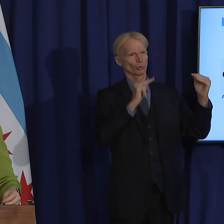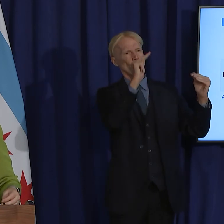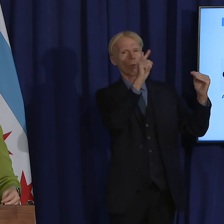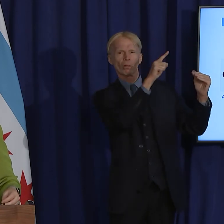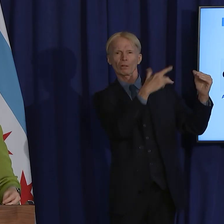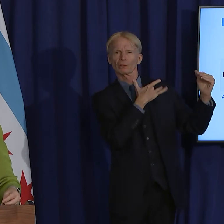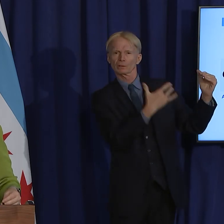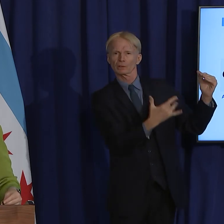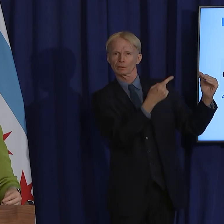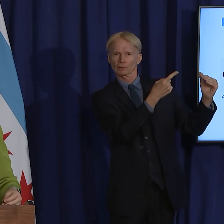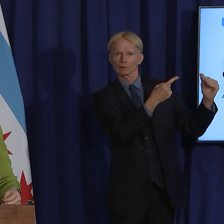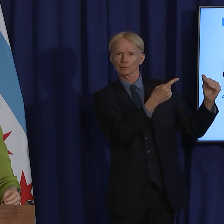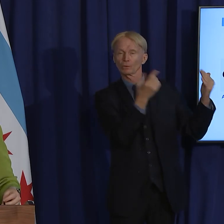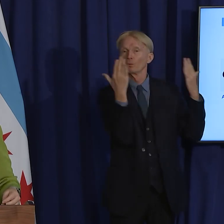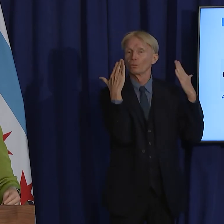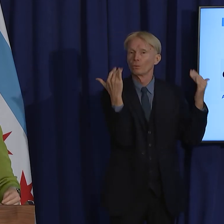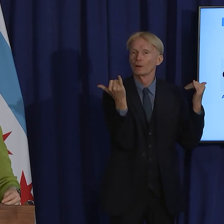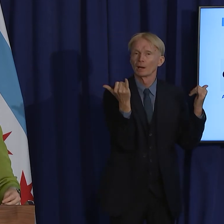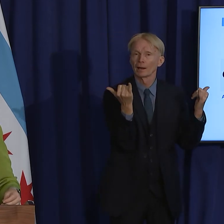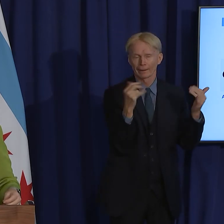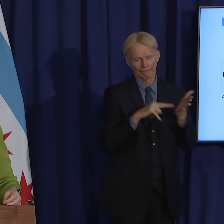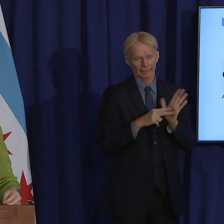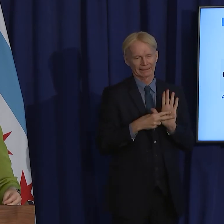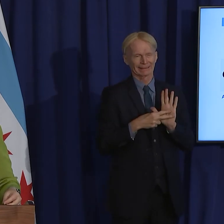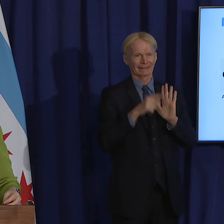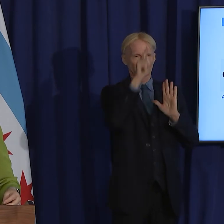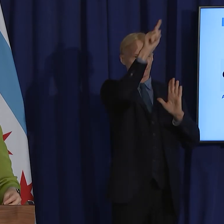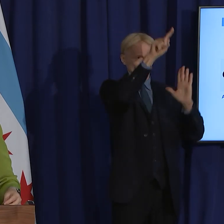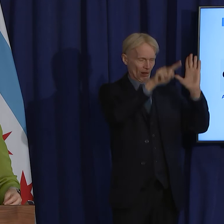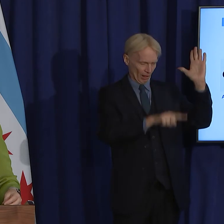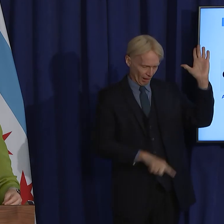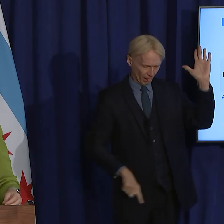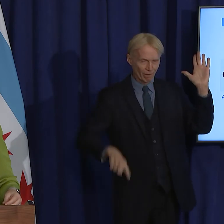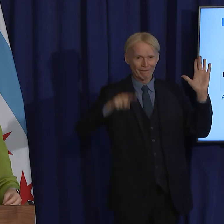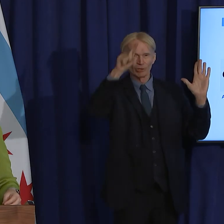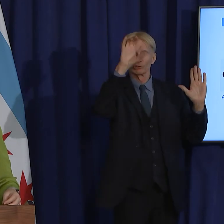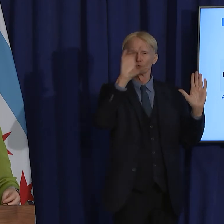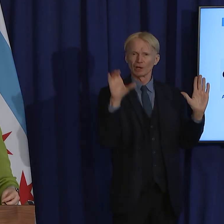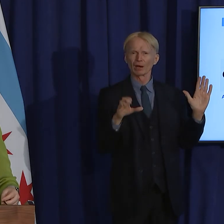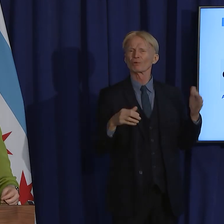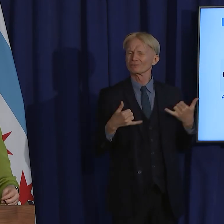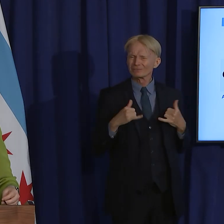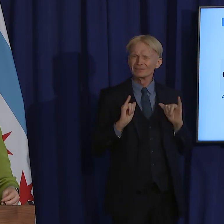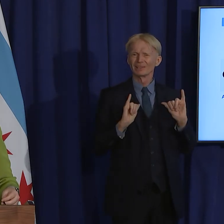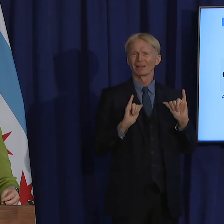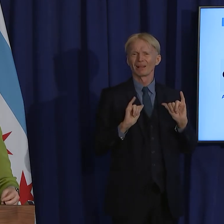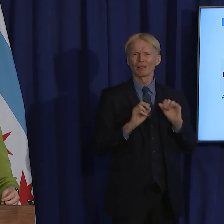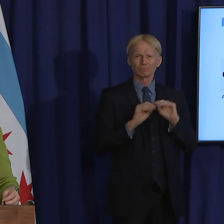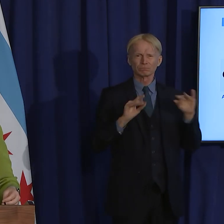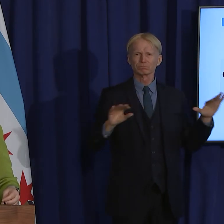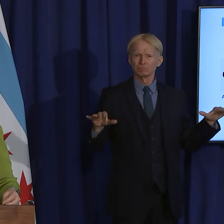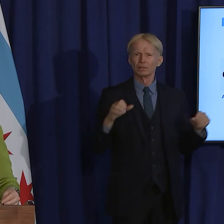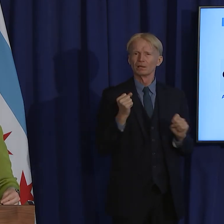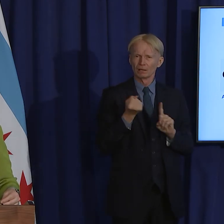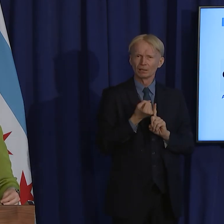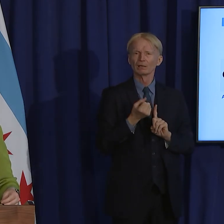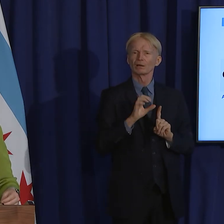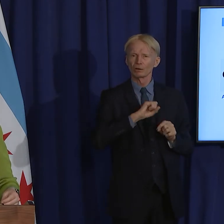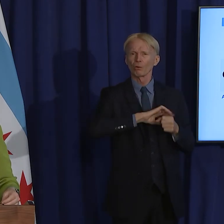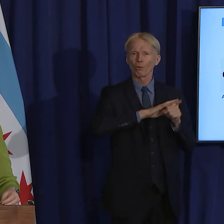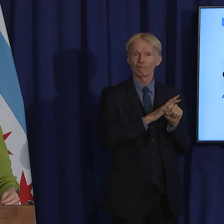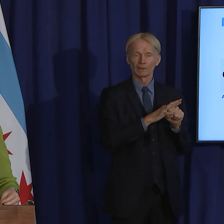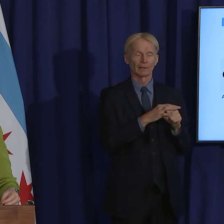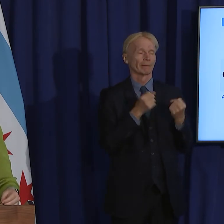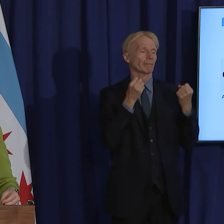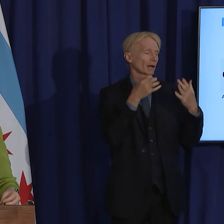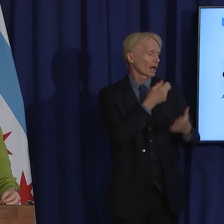side, there is no part of the city that has not seen COVID and has not continued to see COVID. We've continued to see cases and hospitalizations